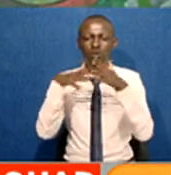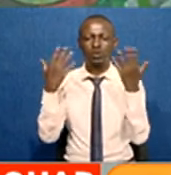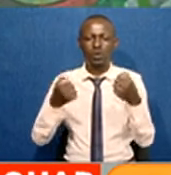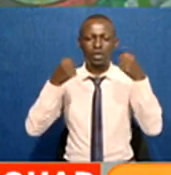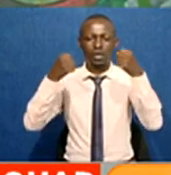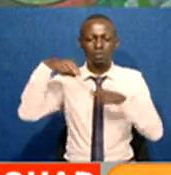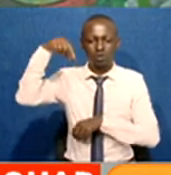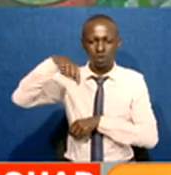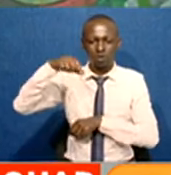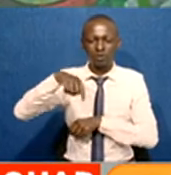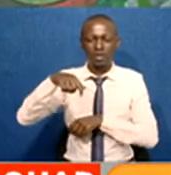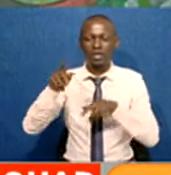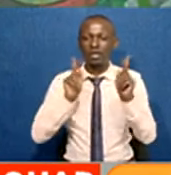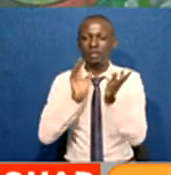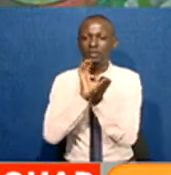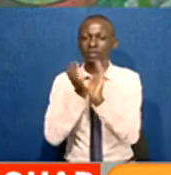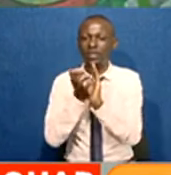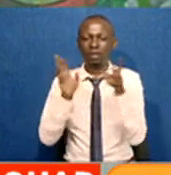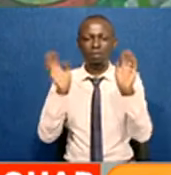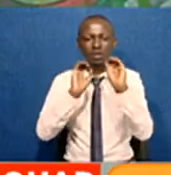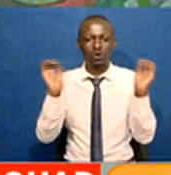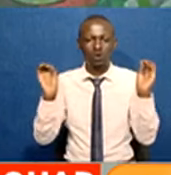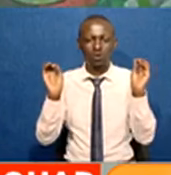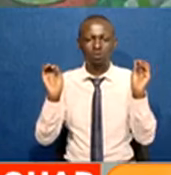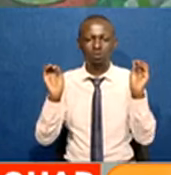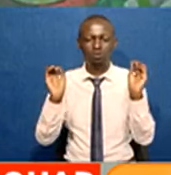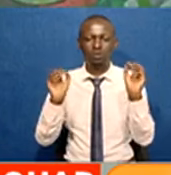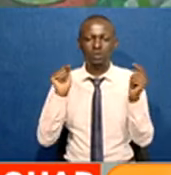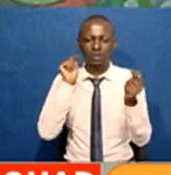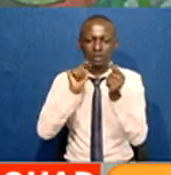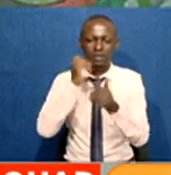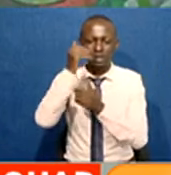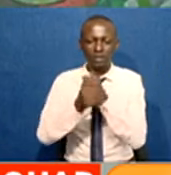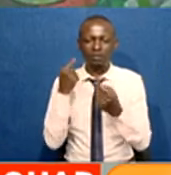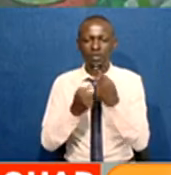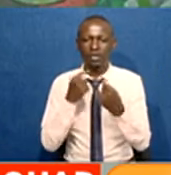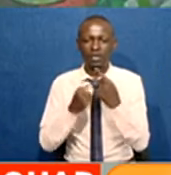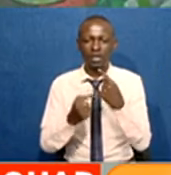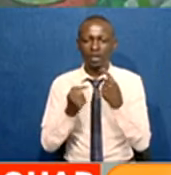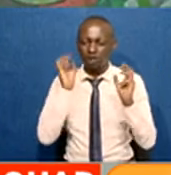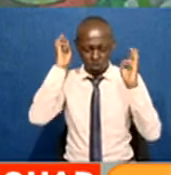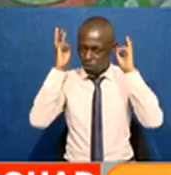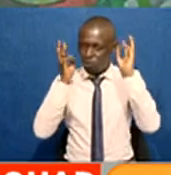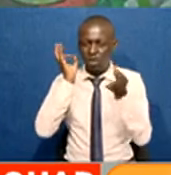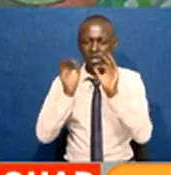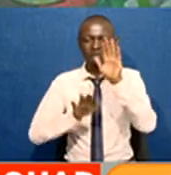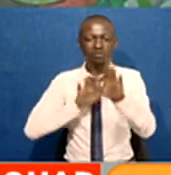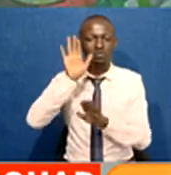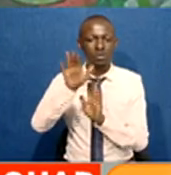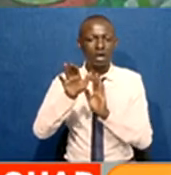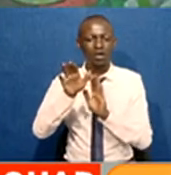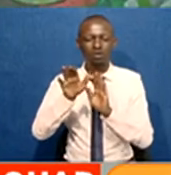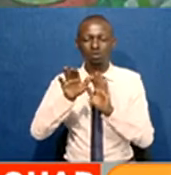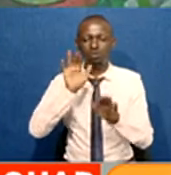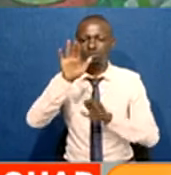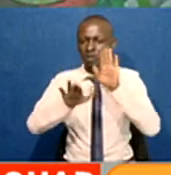qualifiers, with the Kasarani Stadium unavailable until the end of the year. Firat is worried that if Nyayo is certified not fit by the